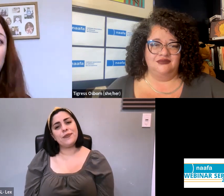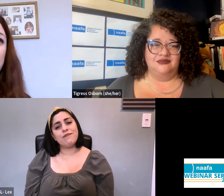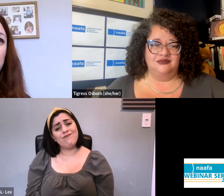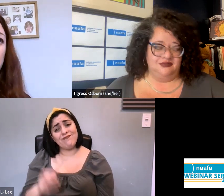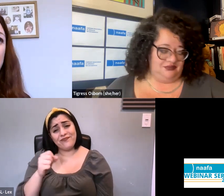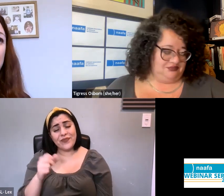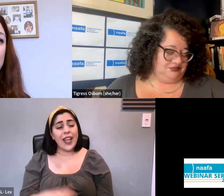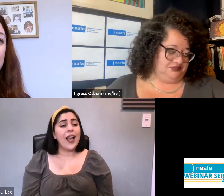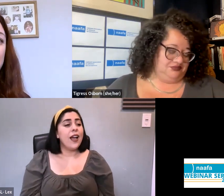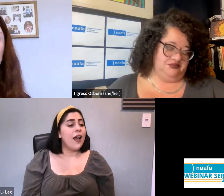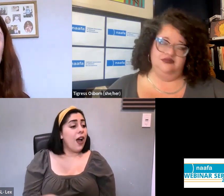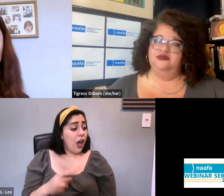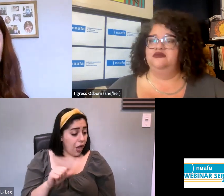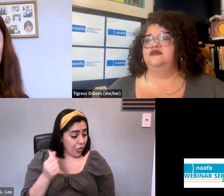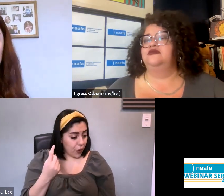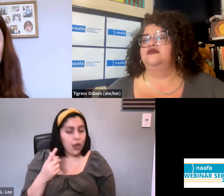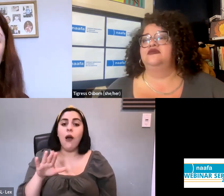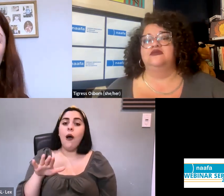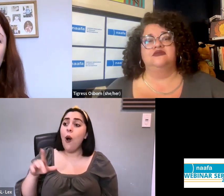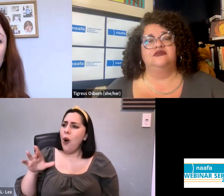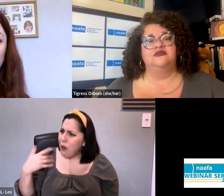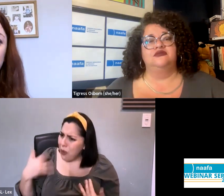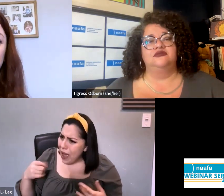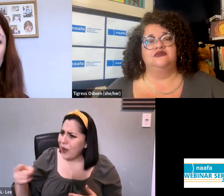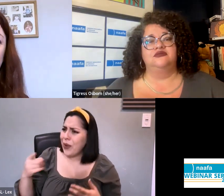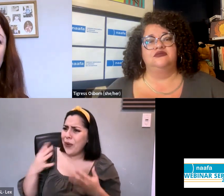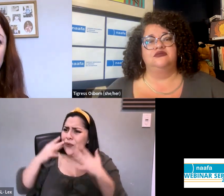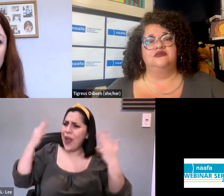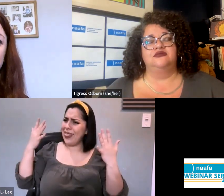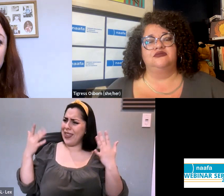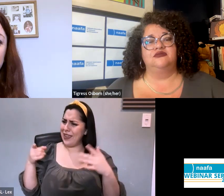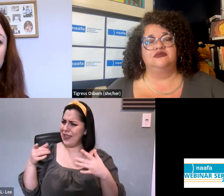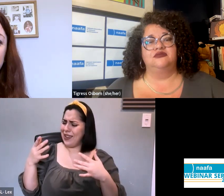The other one would be, you're so bubbly. How are you a funeral director?